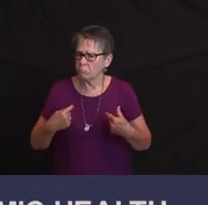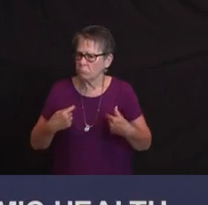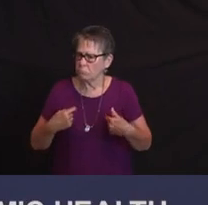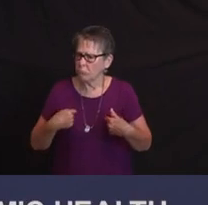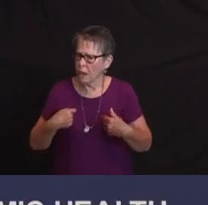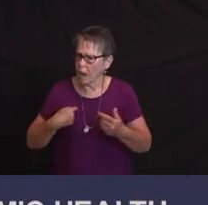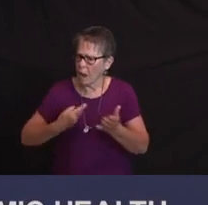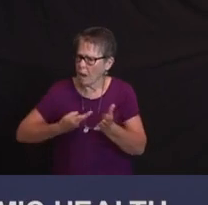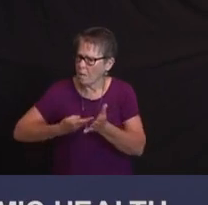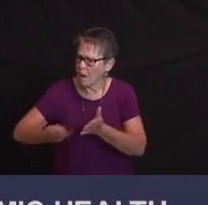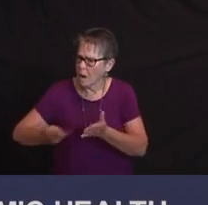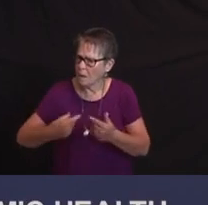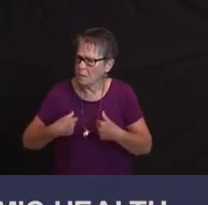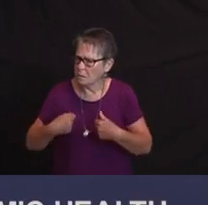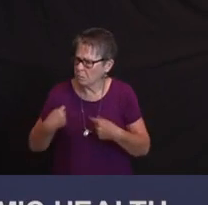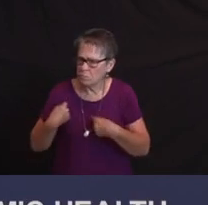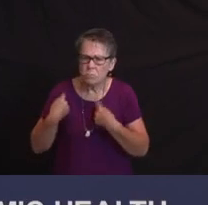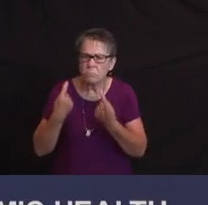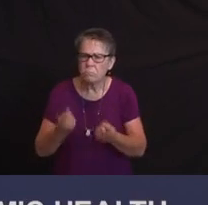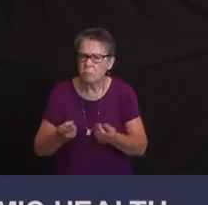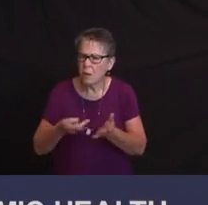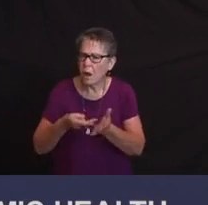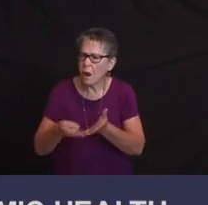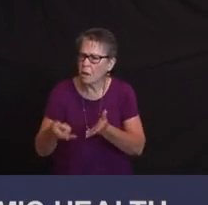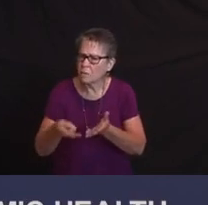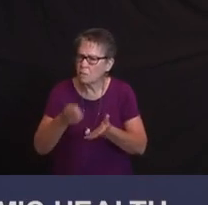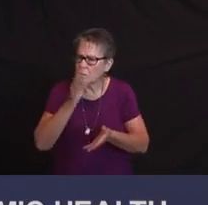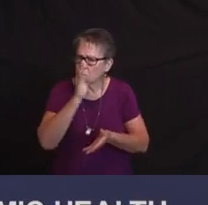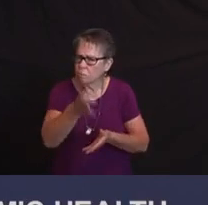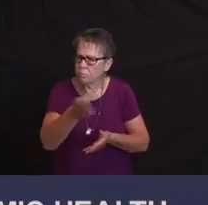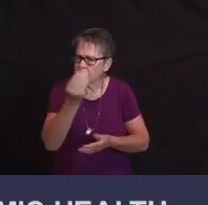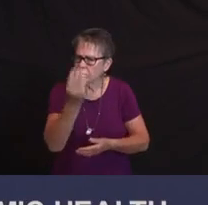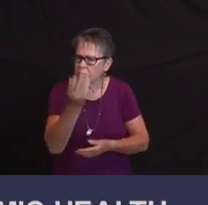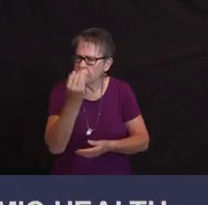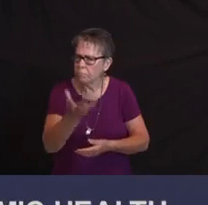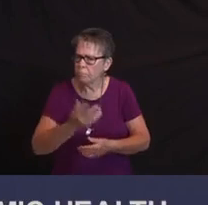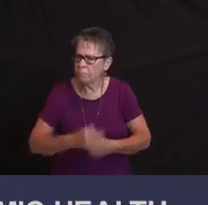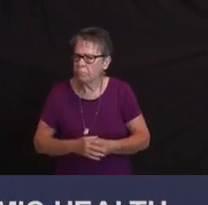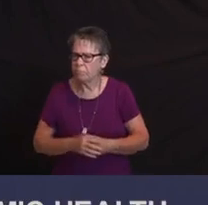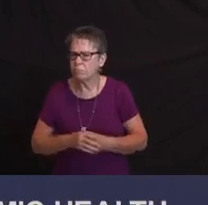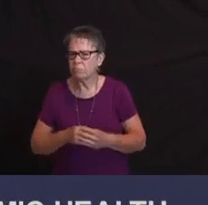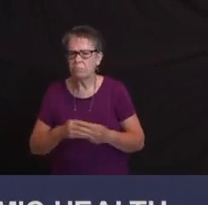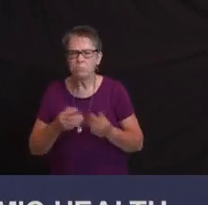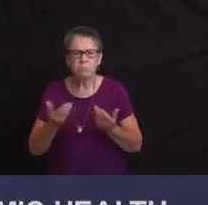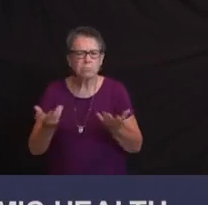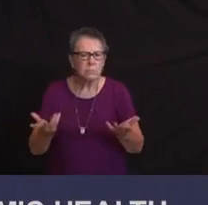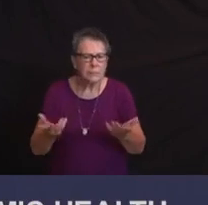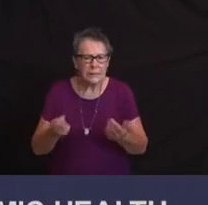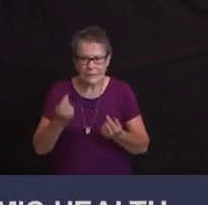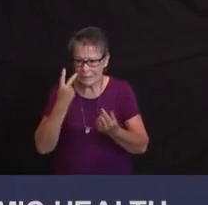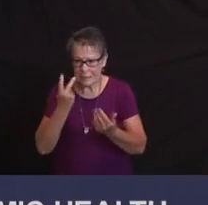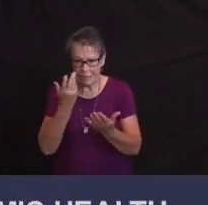call things as we see them, and I just don't. With respect, I reject the